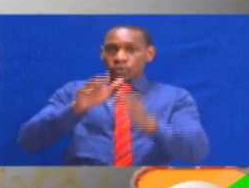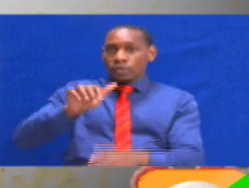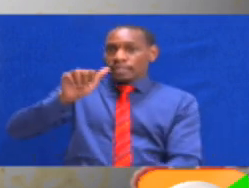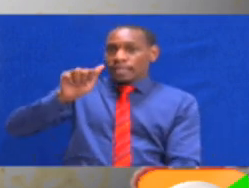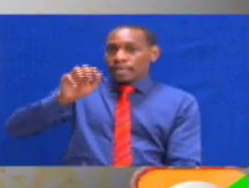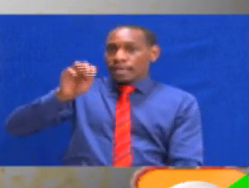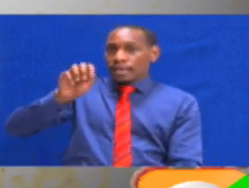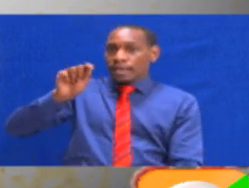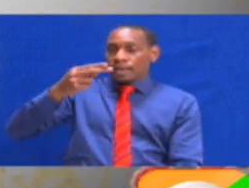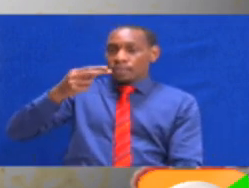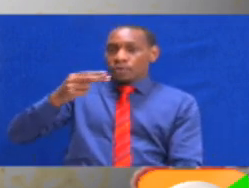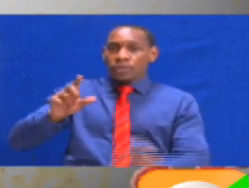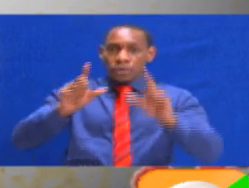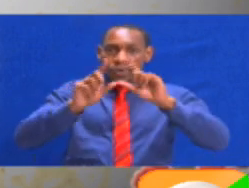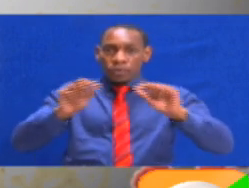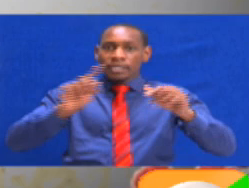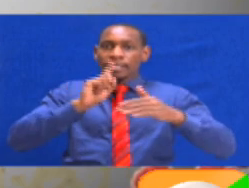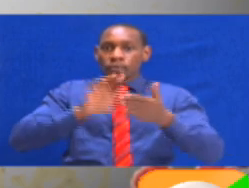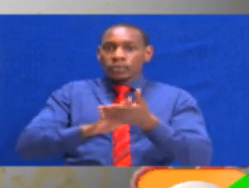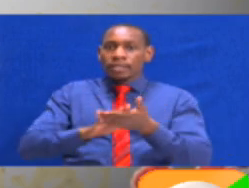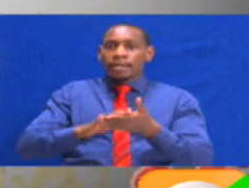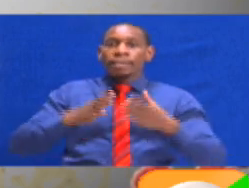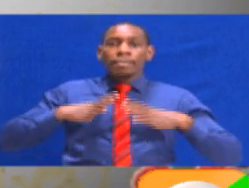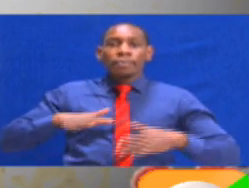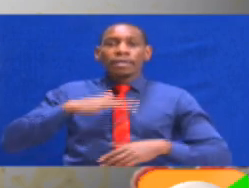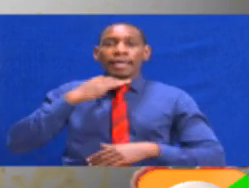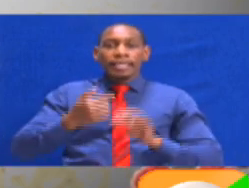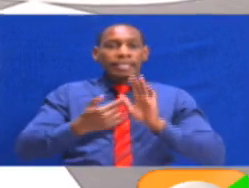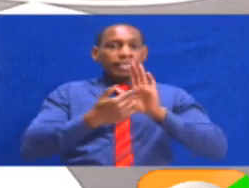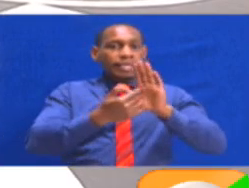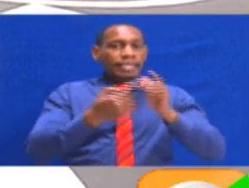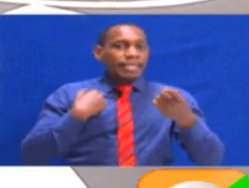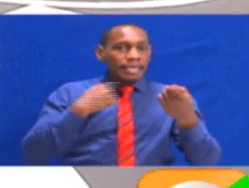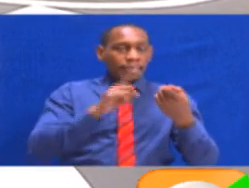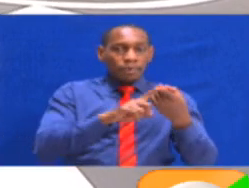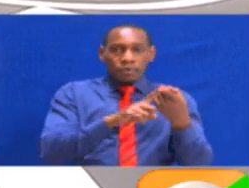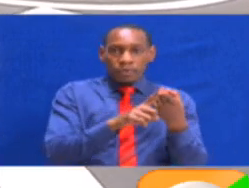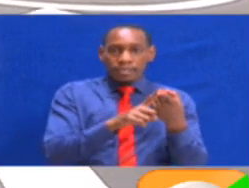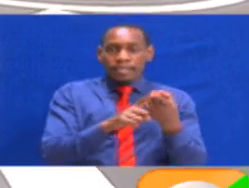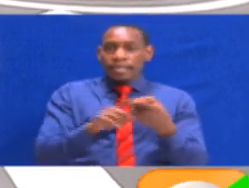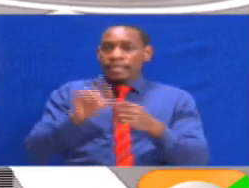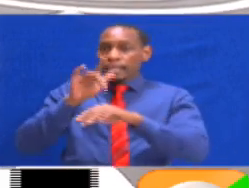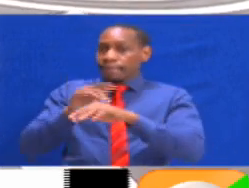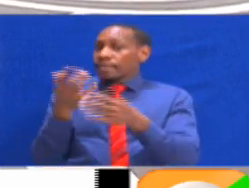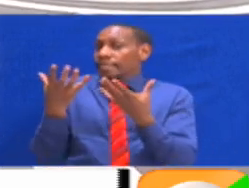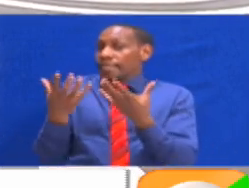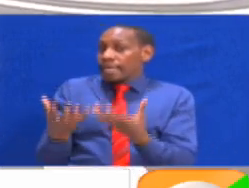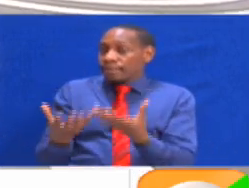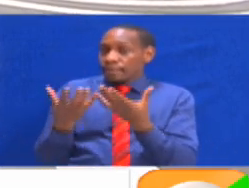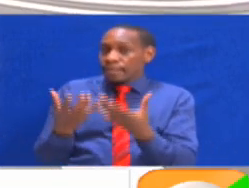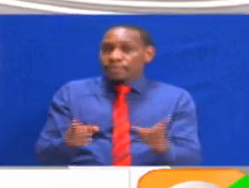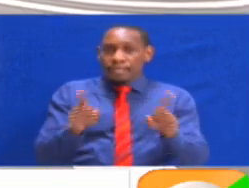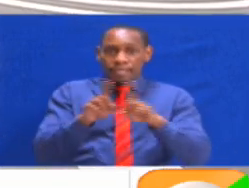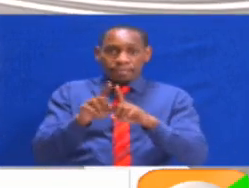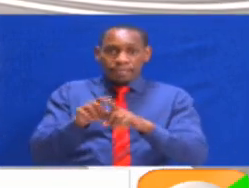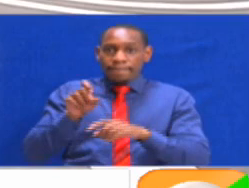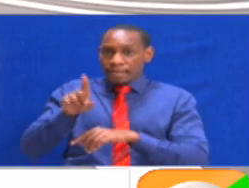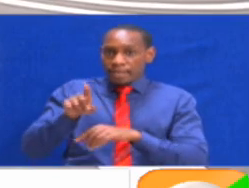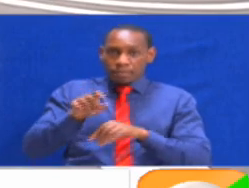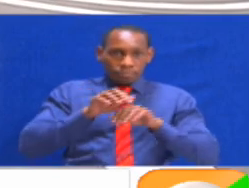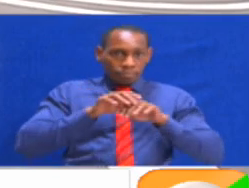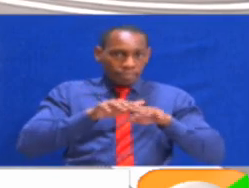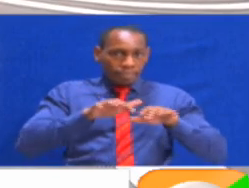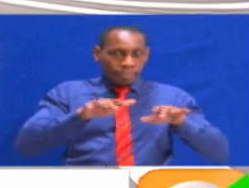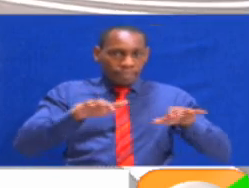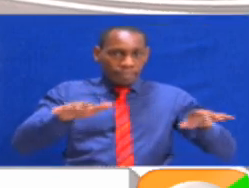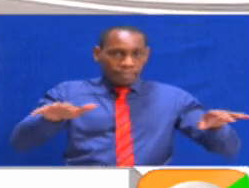who die, one, the indication is that they're heavily infected, yes. And therefore they also shed the virus